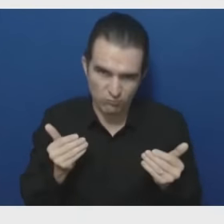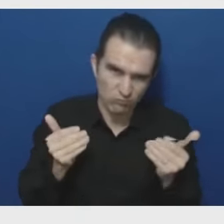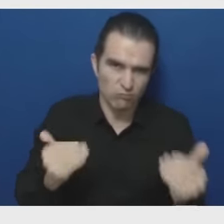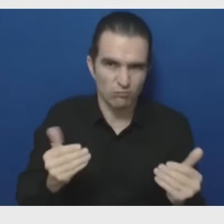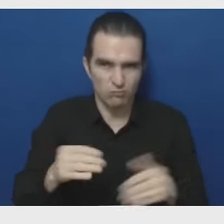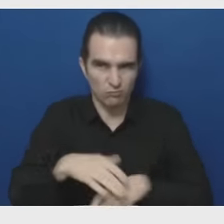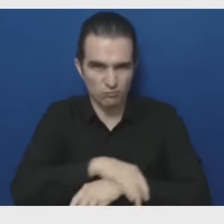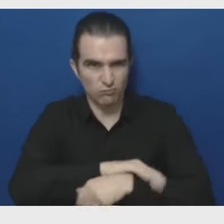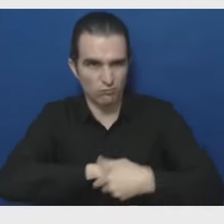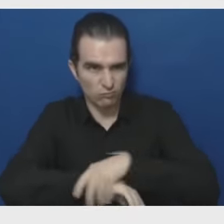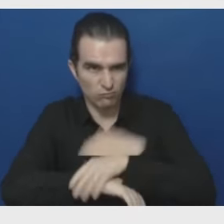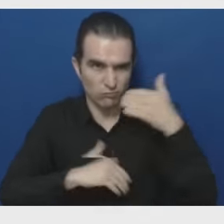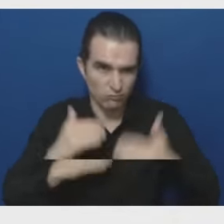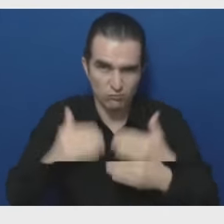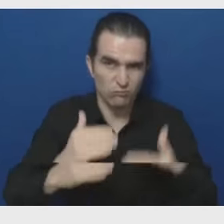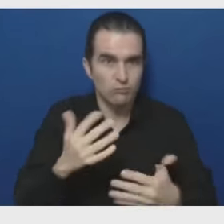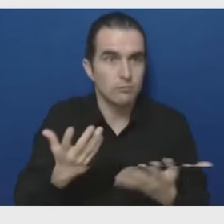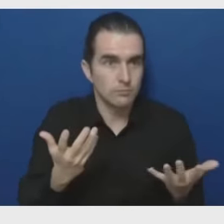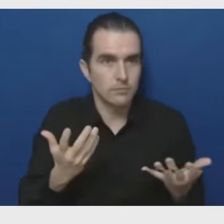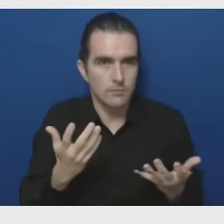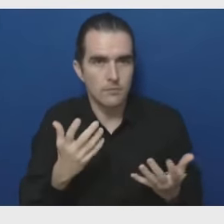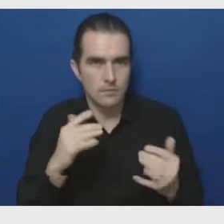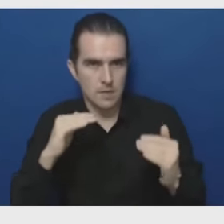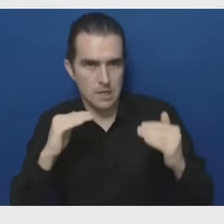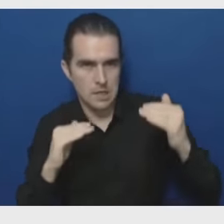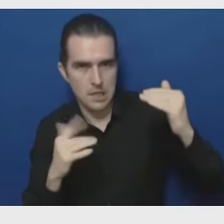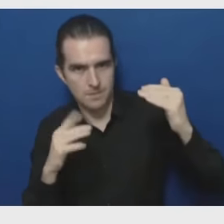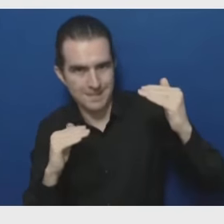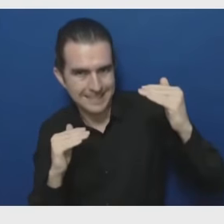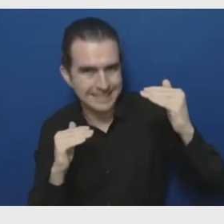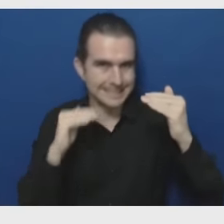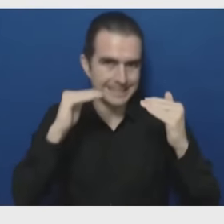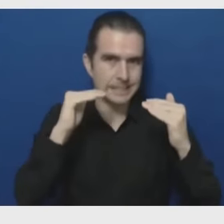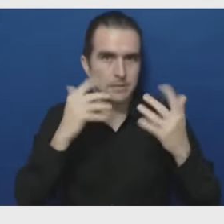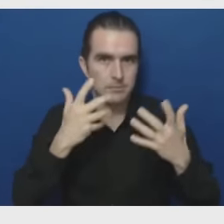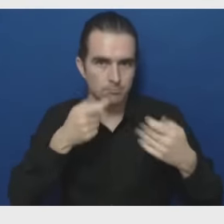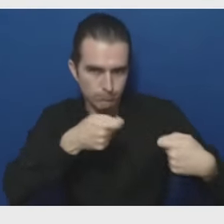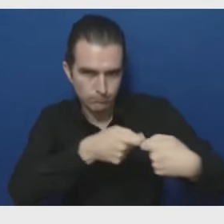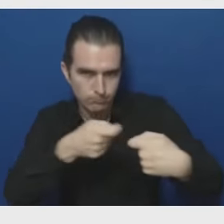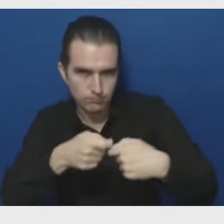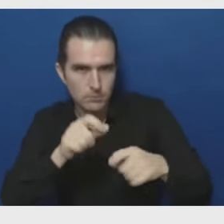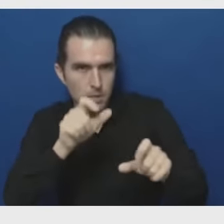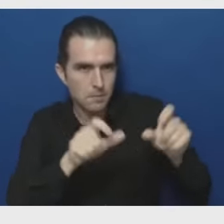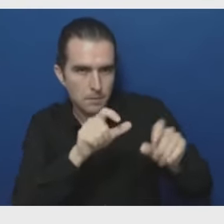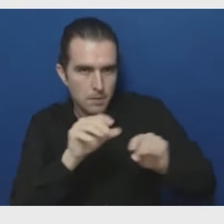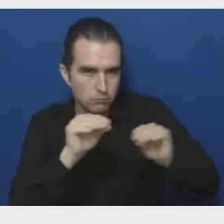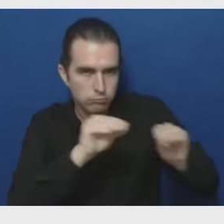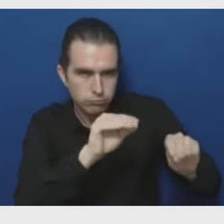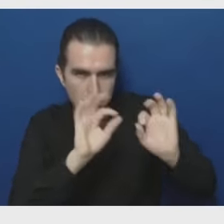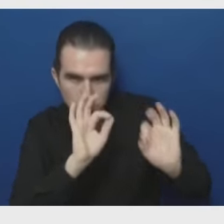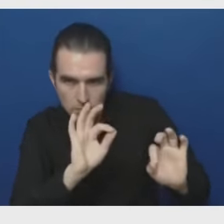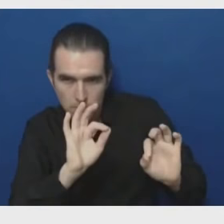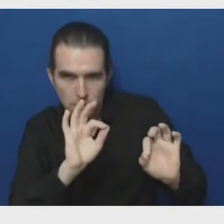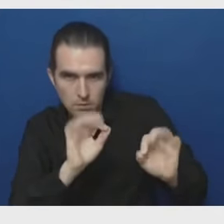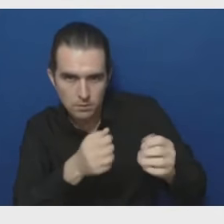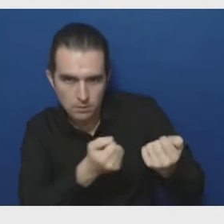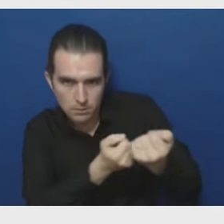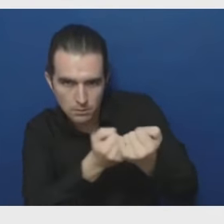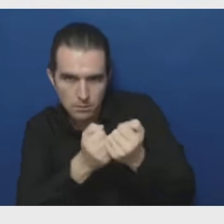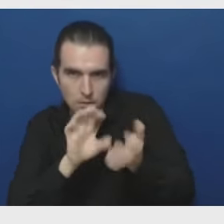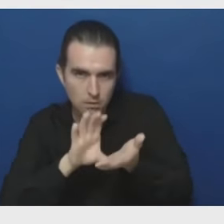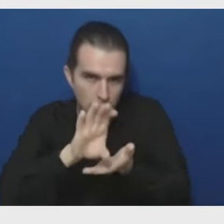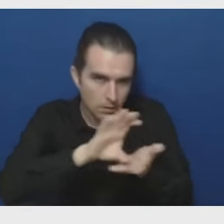it's quite unfortunate that adaptation finance is sadly and largely provided as loans with little grants